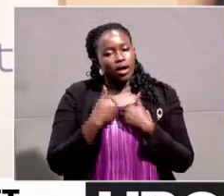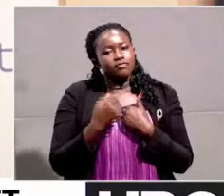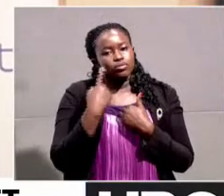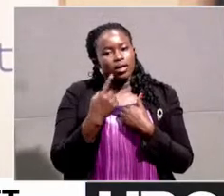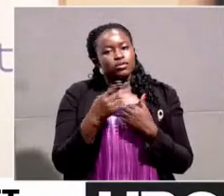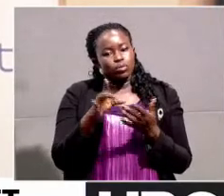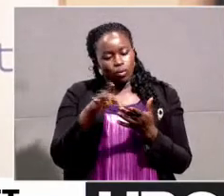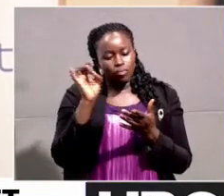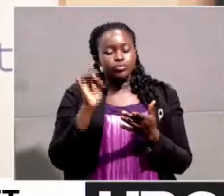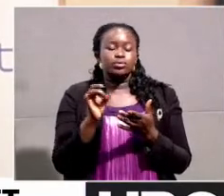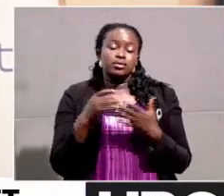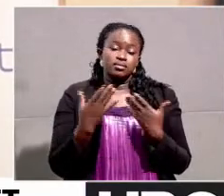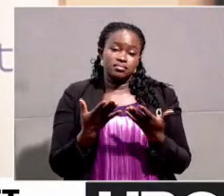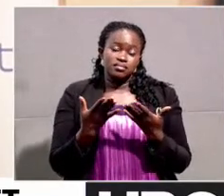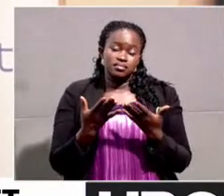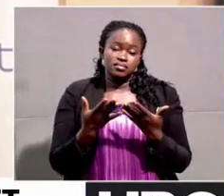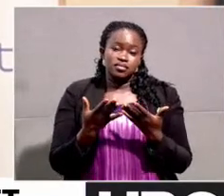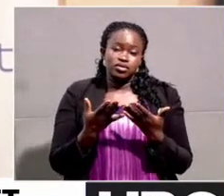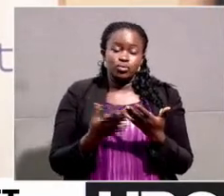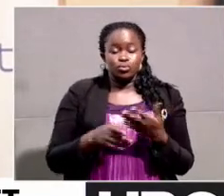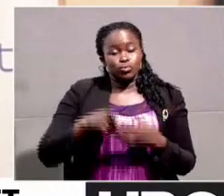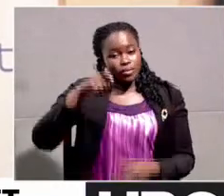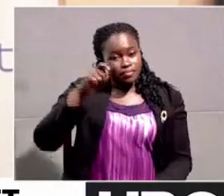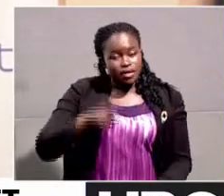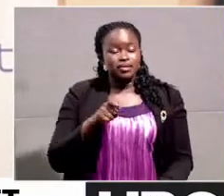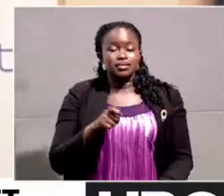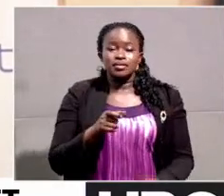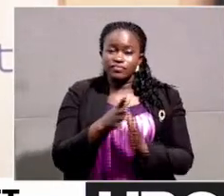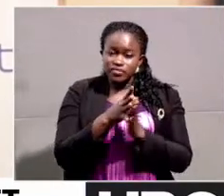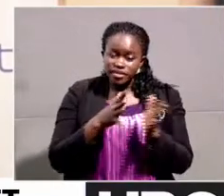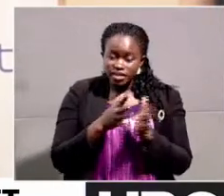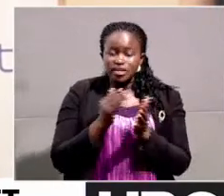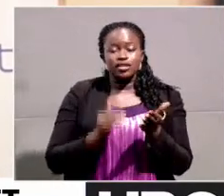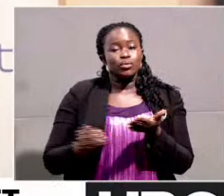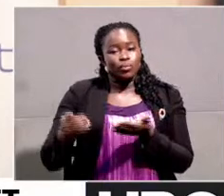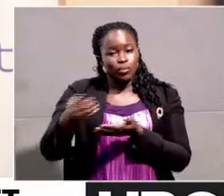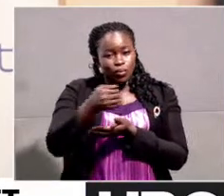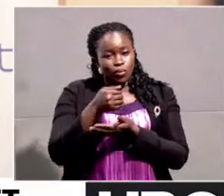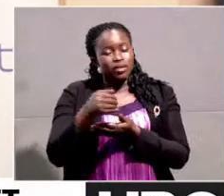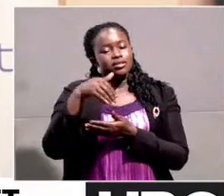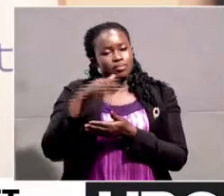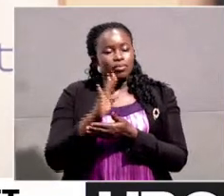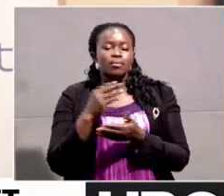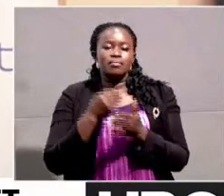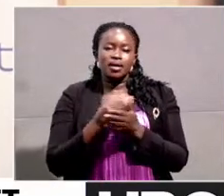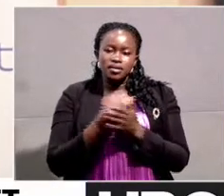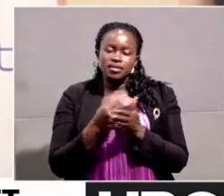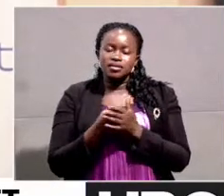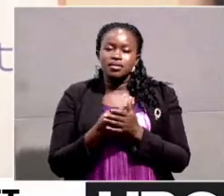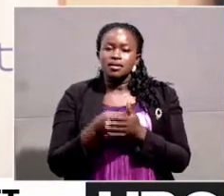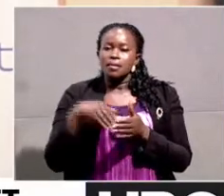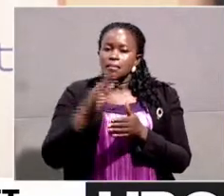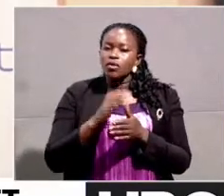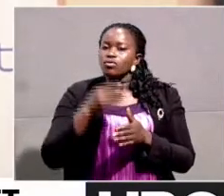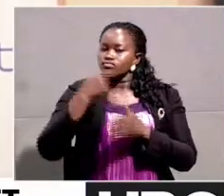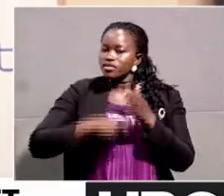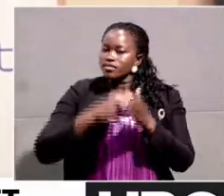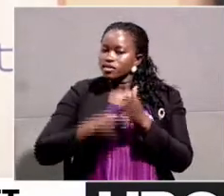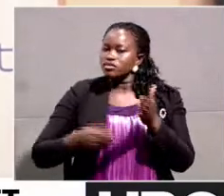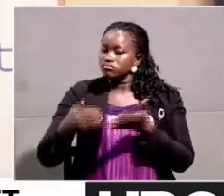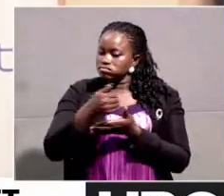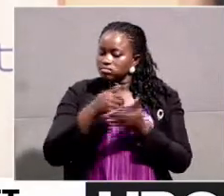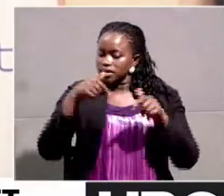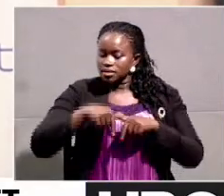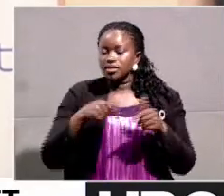option, that we must efficiently collect more revenues from within